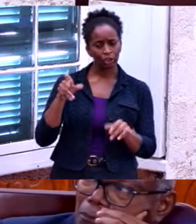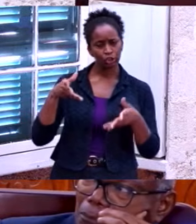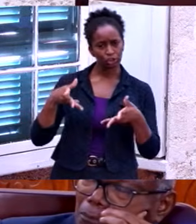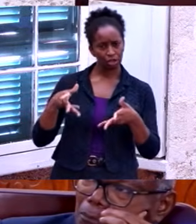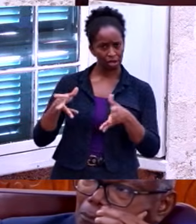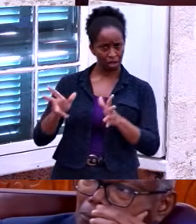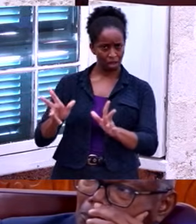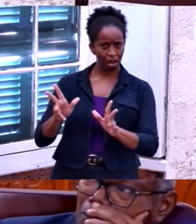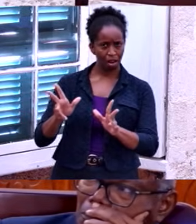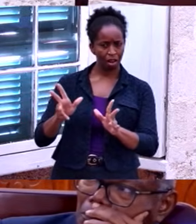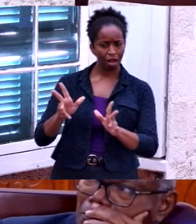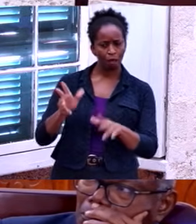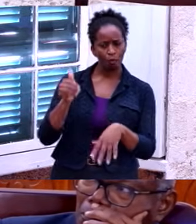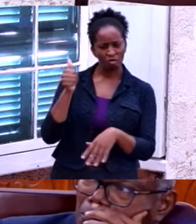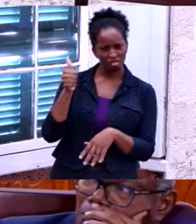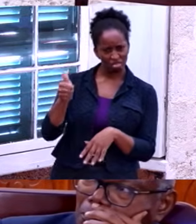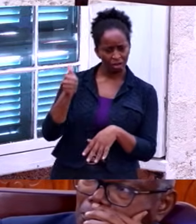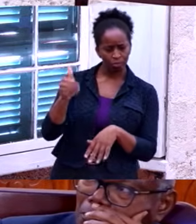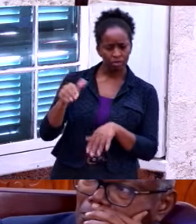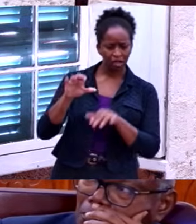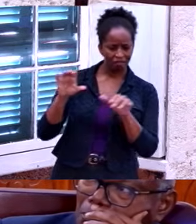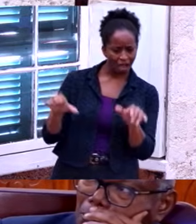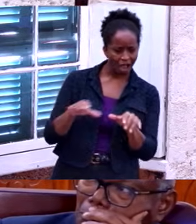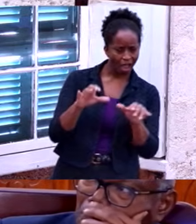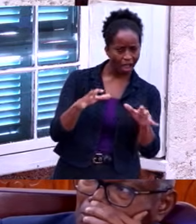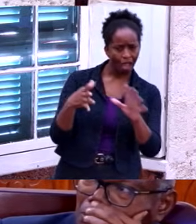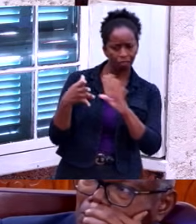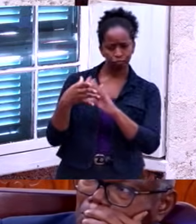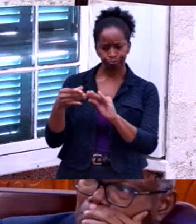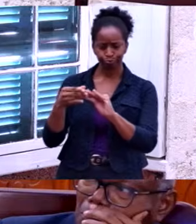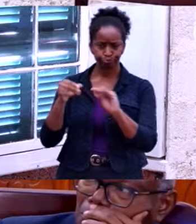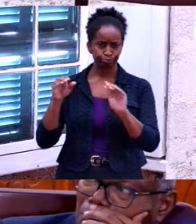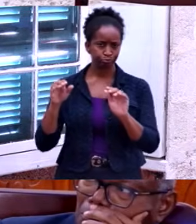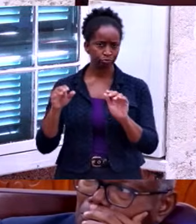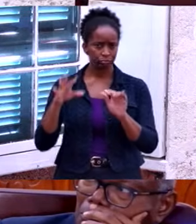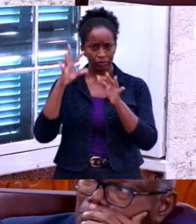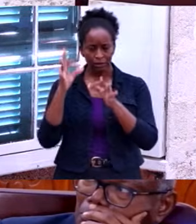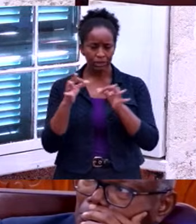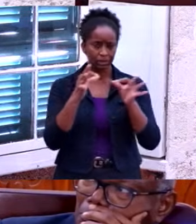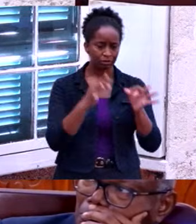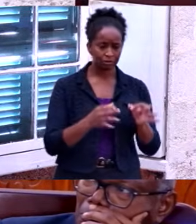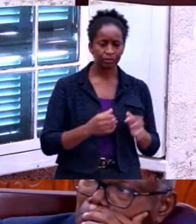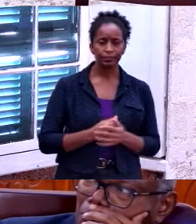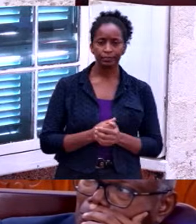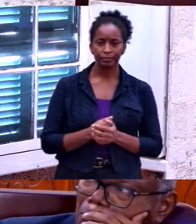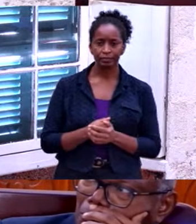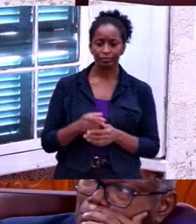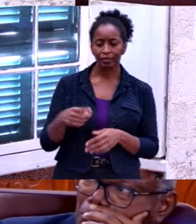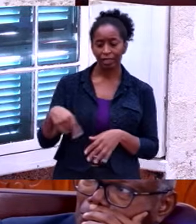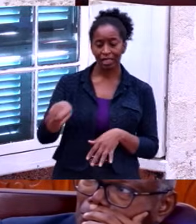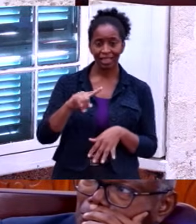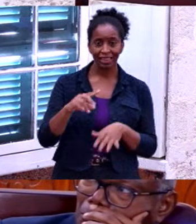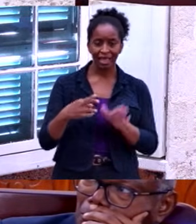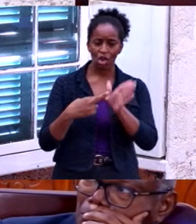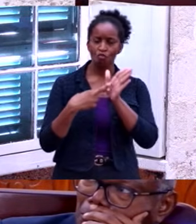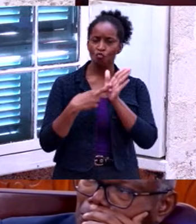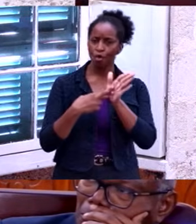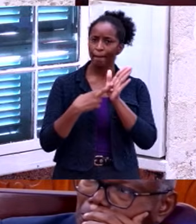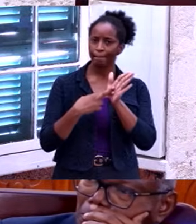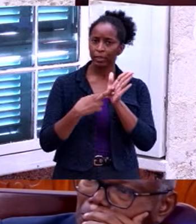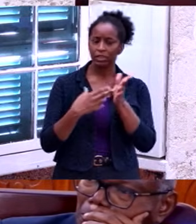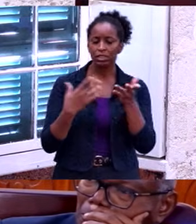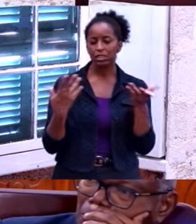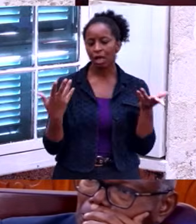and independence. And in theory, they are representative of some particular national interest